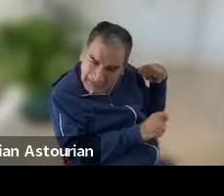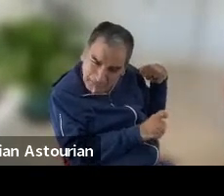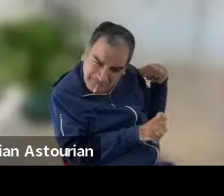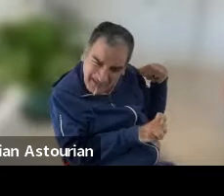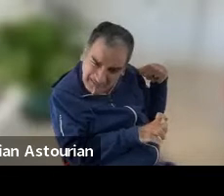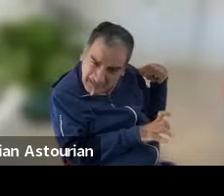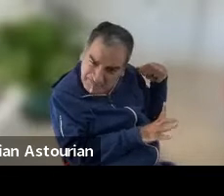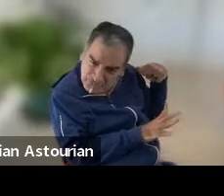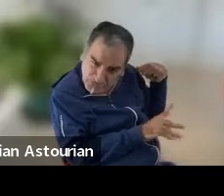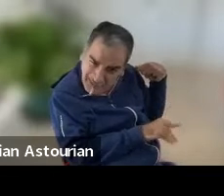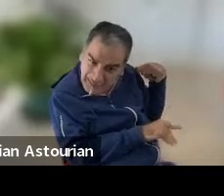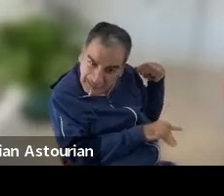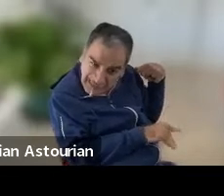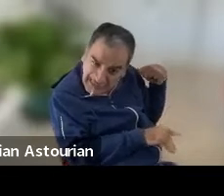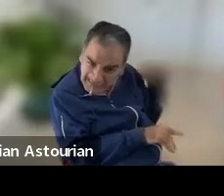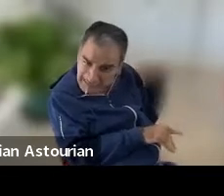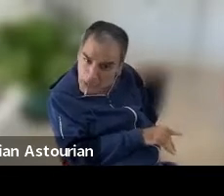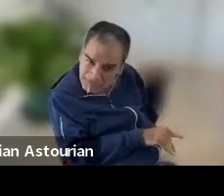Now, here I provide a few